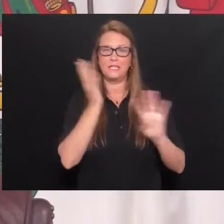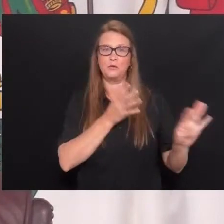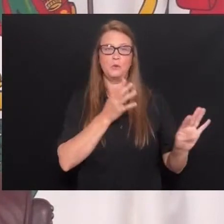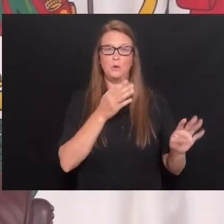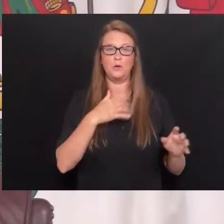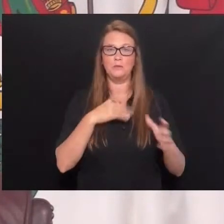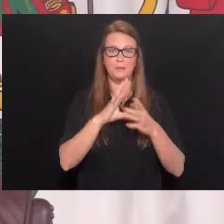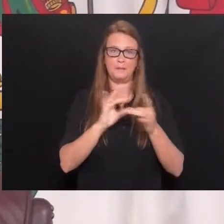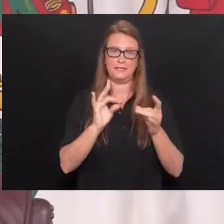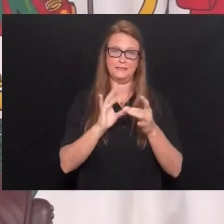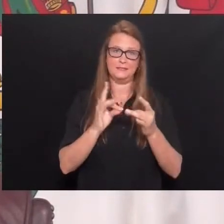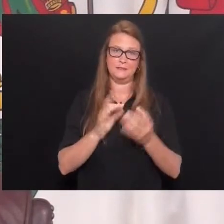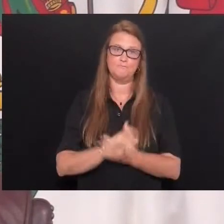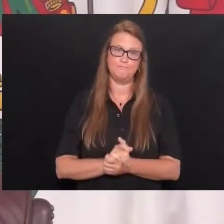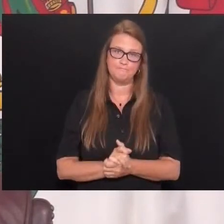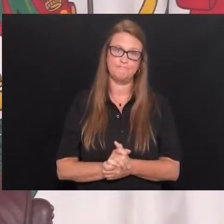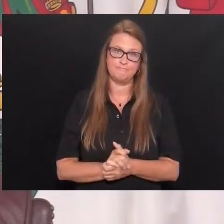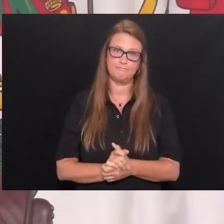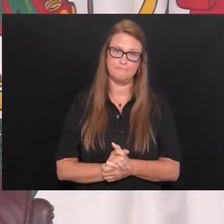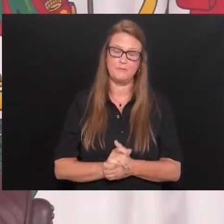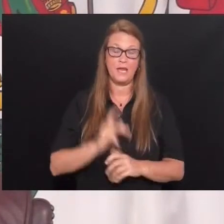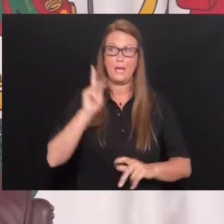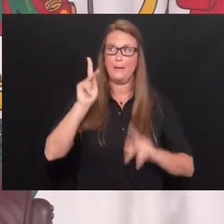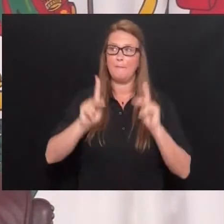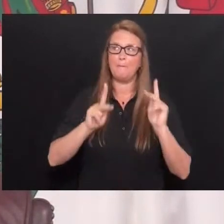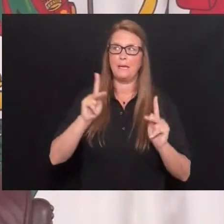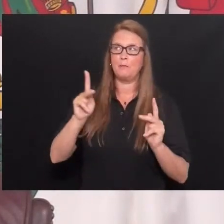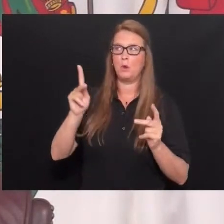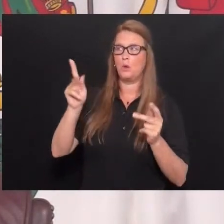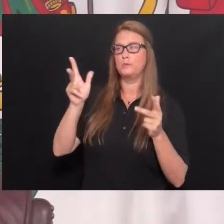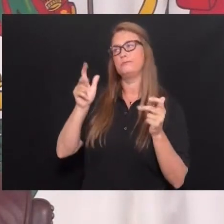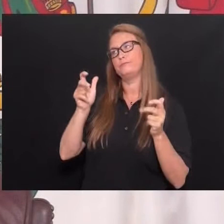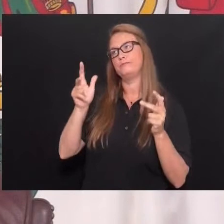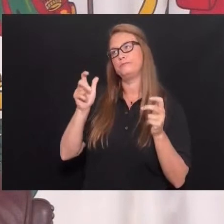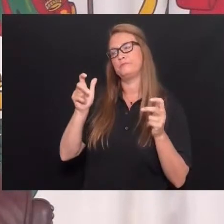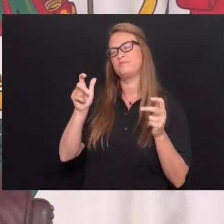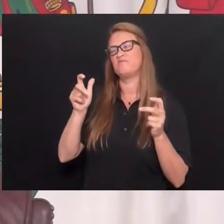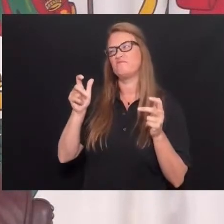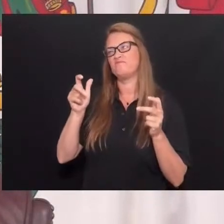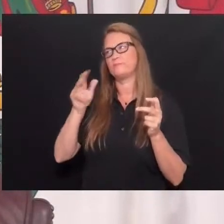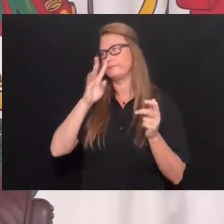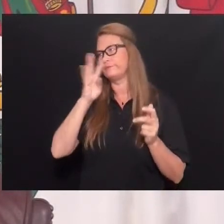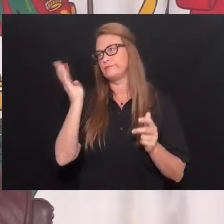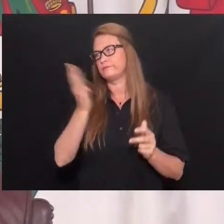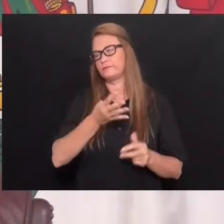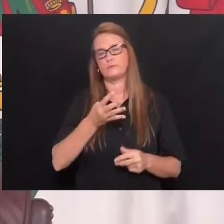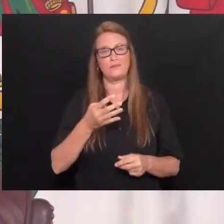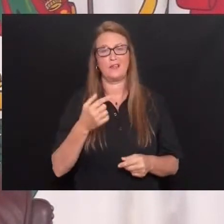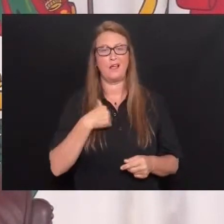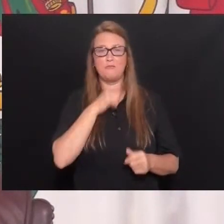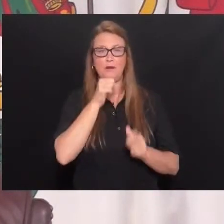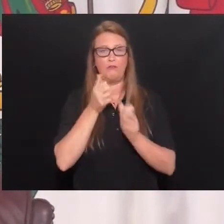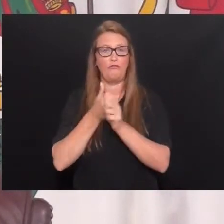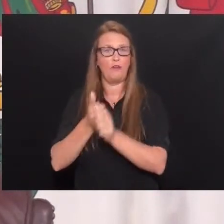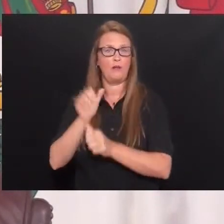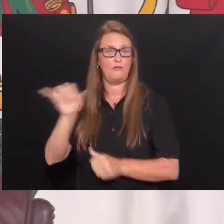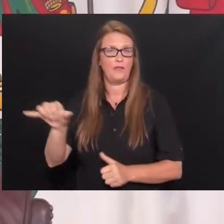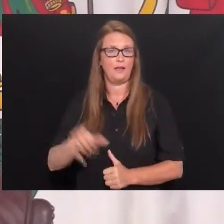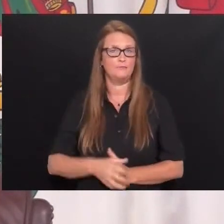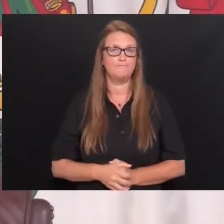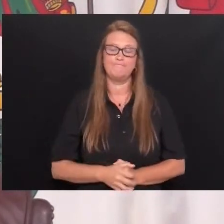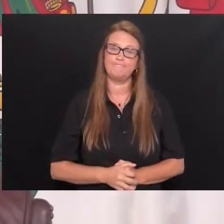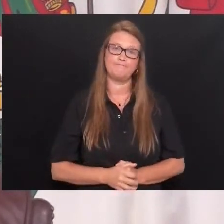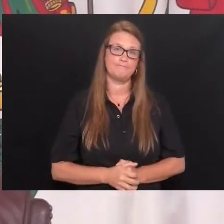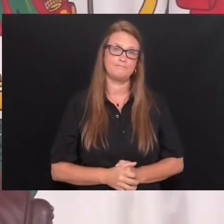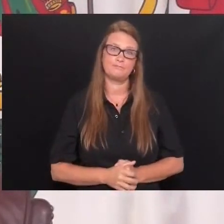is. It's falling on ears that are absolutely just defiant and saying, I'm not doing this. I'm just not